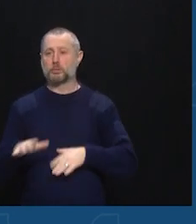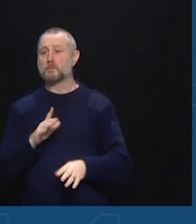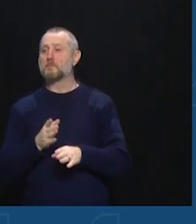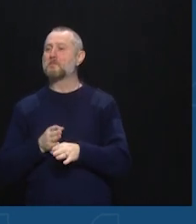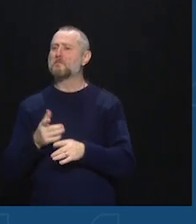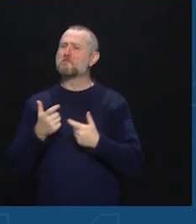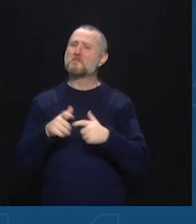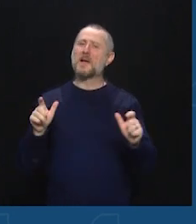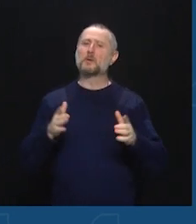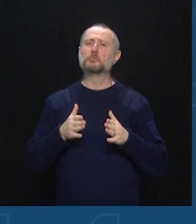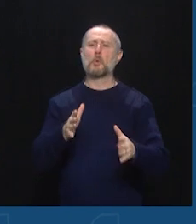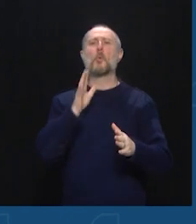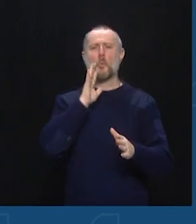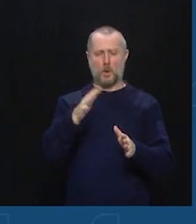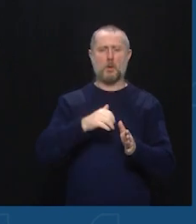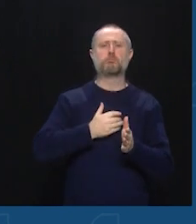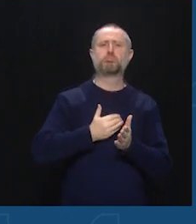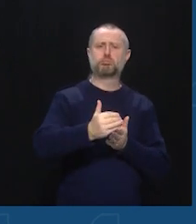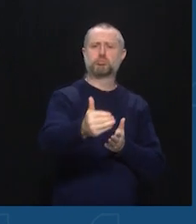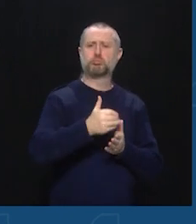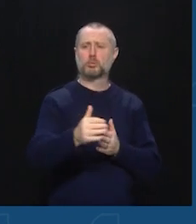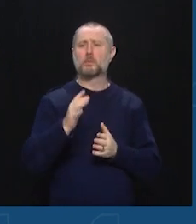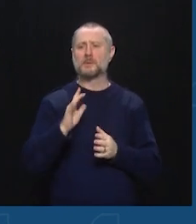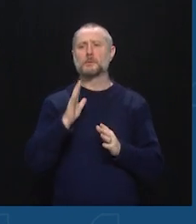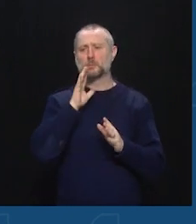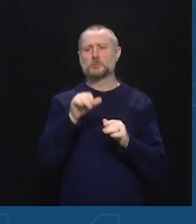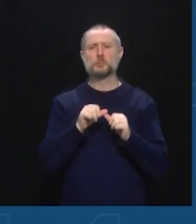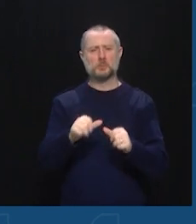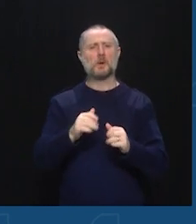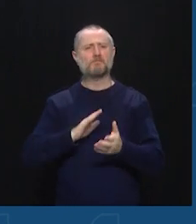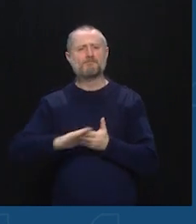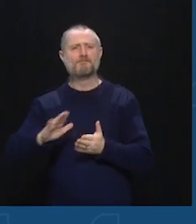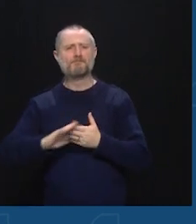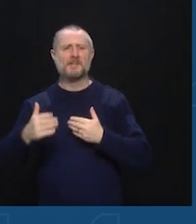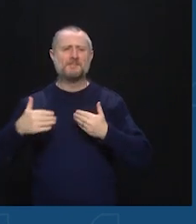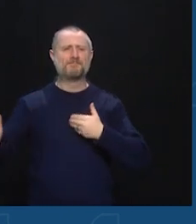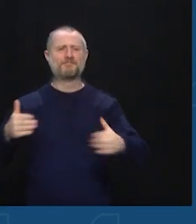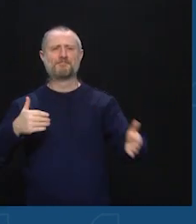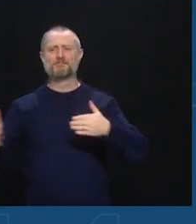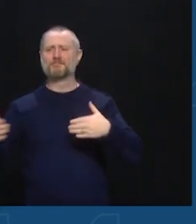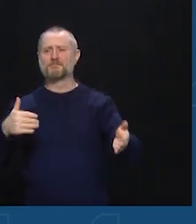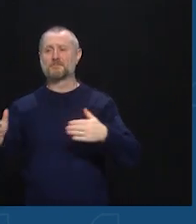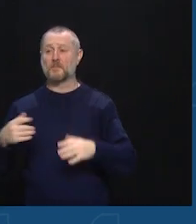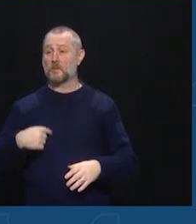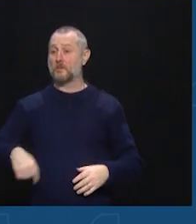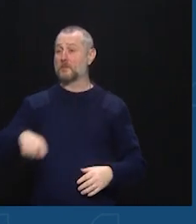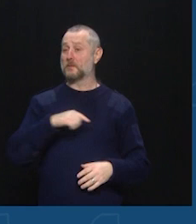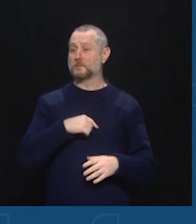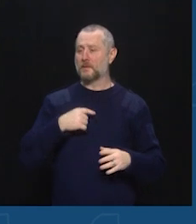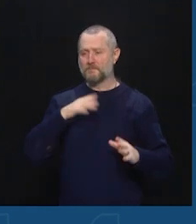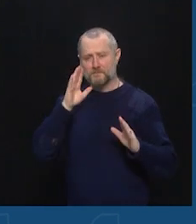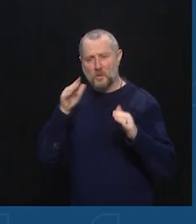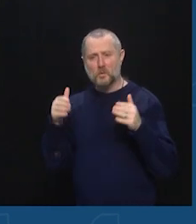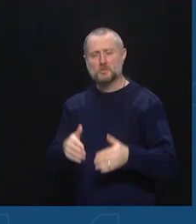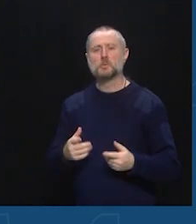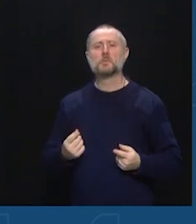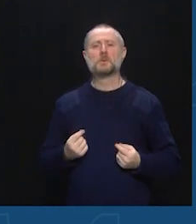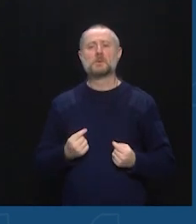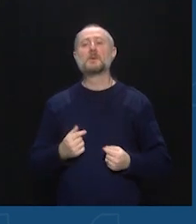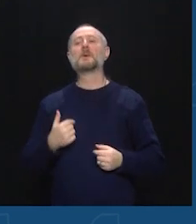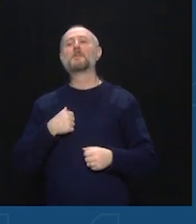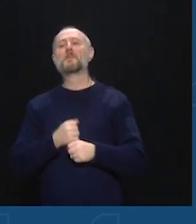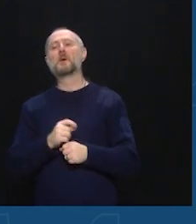smooth right now, and we think will continue to improve. Our main focus collectively from the state on down is making